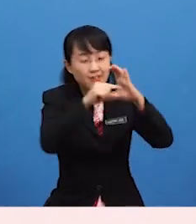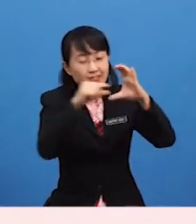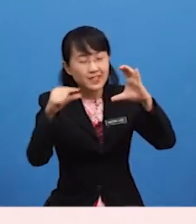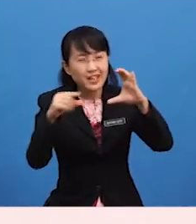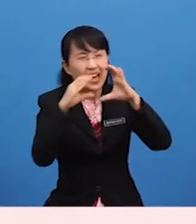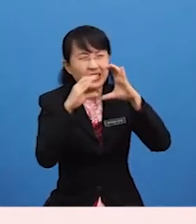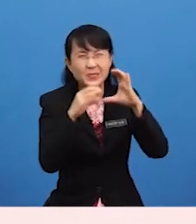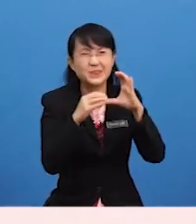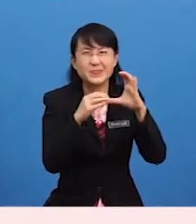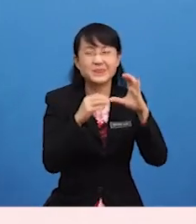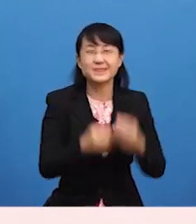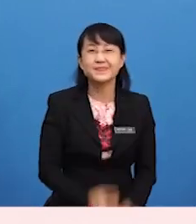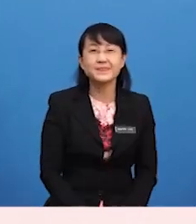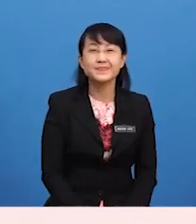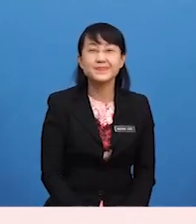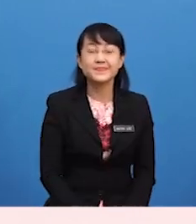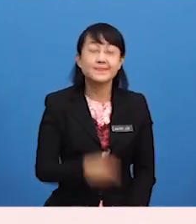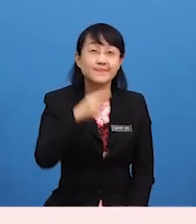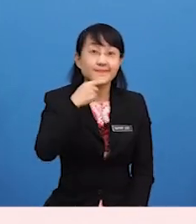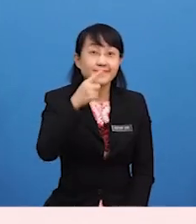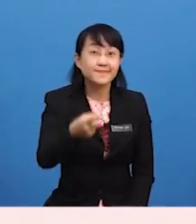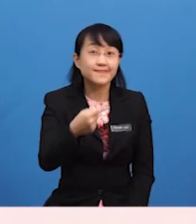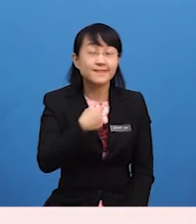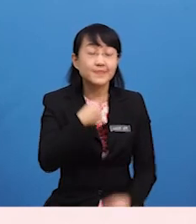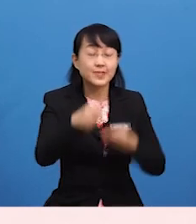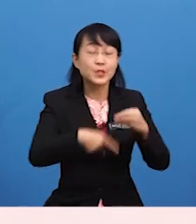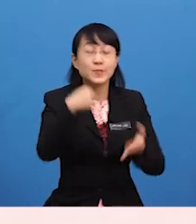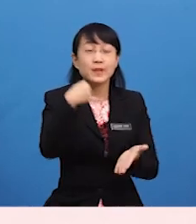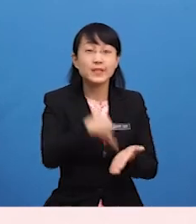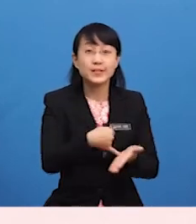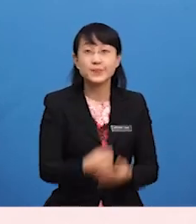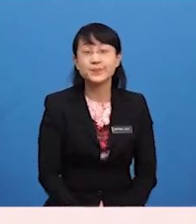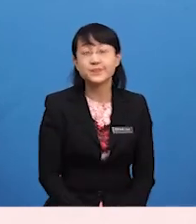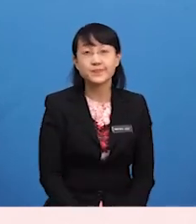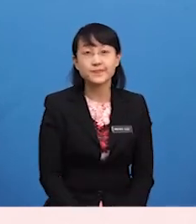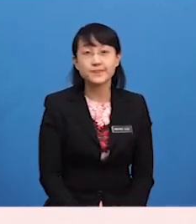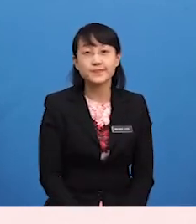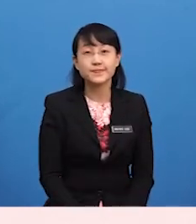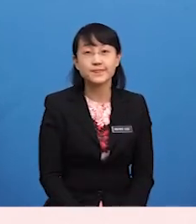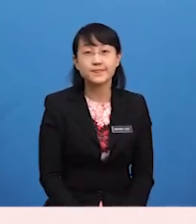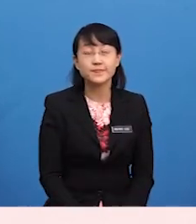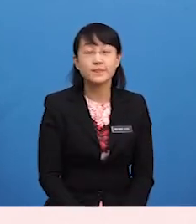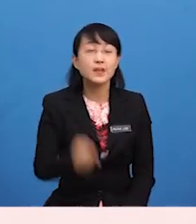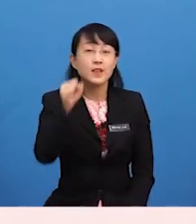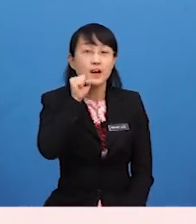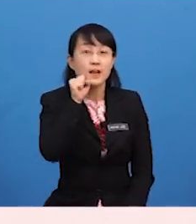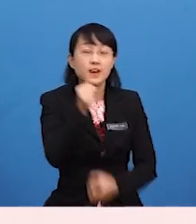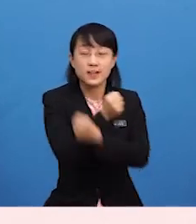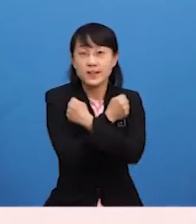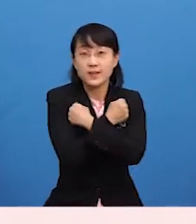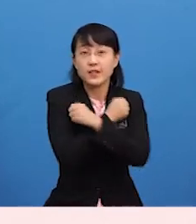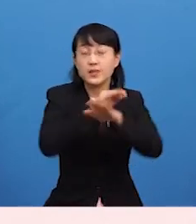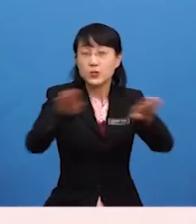Ew! Mm-mm. Tell me about it. Or instead of, Sasha loves swimming and